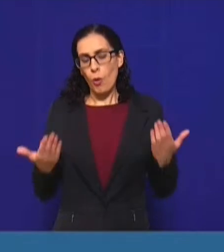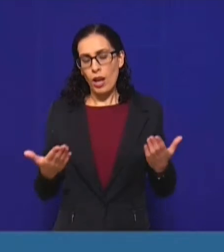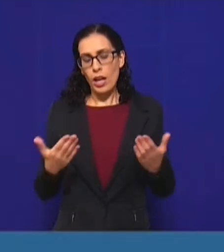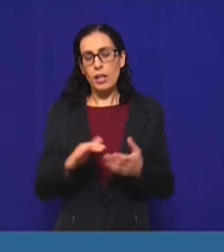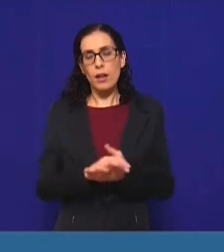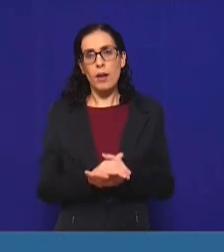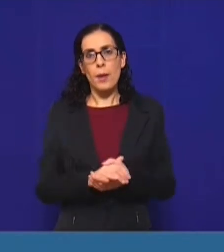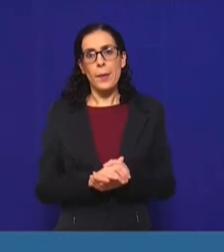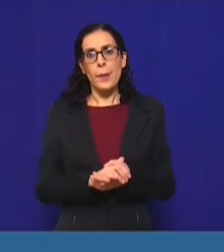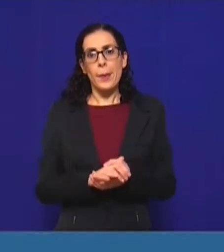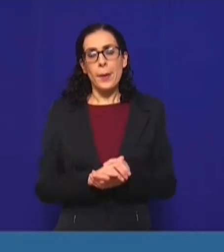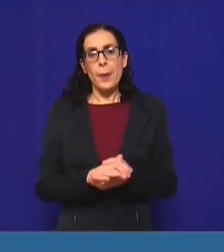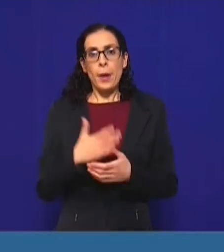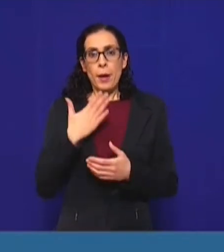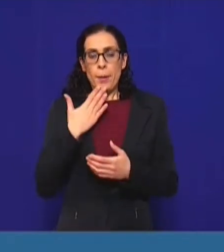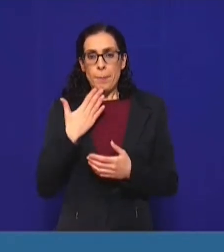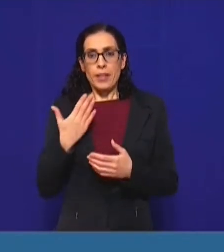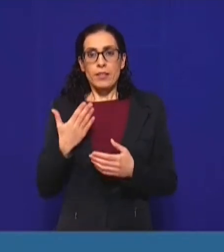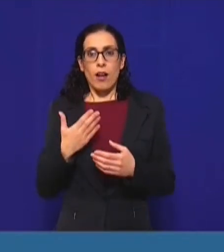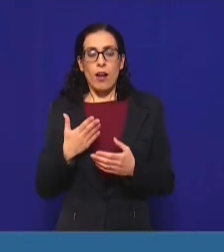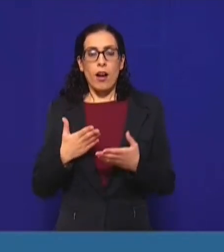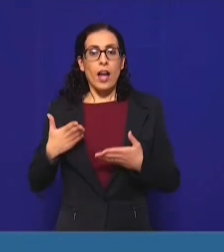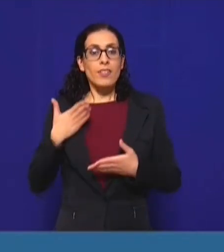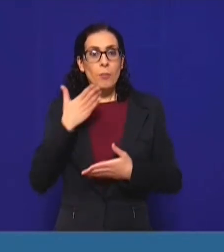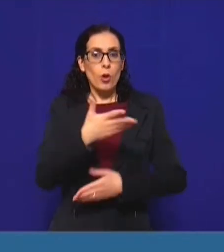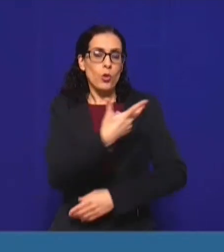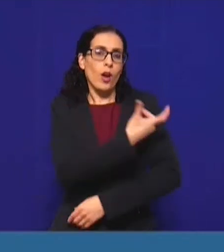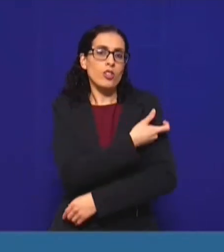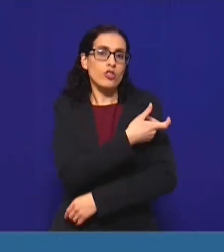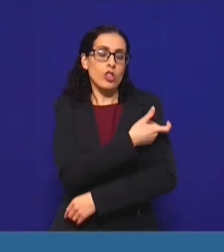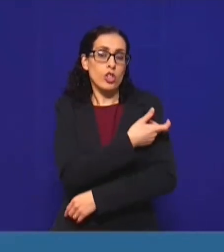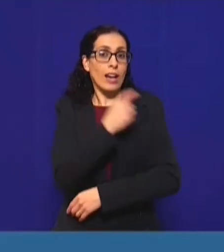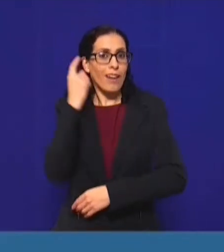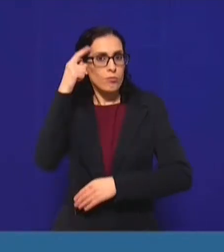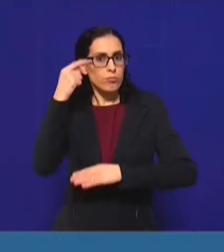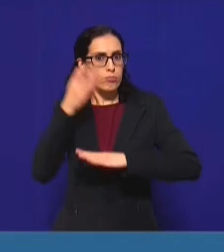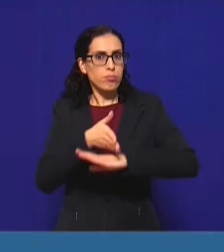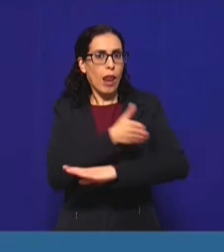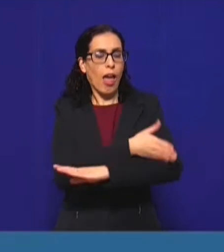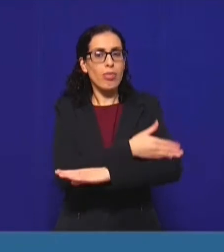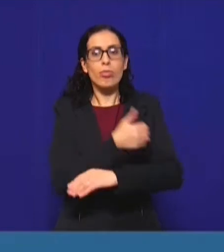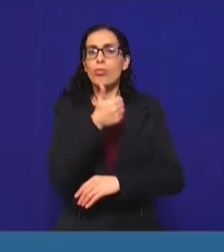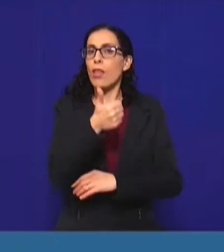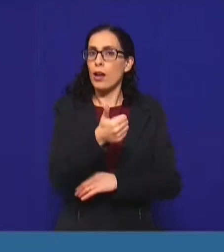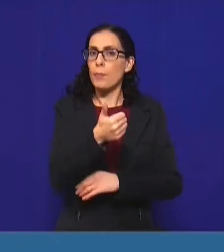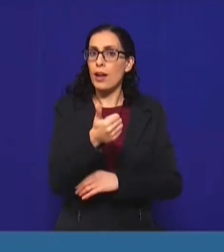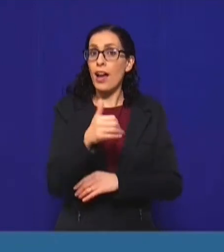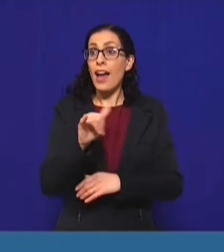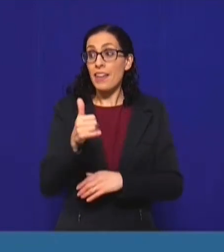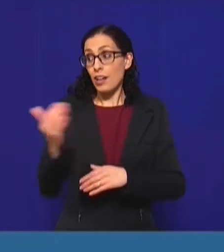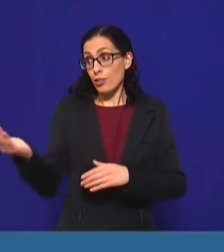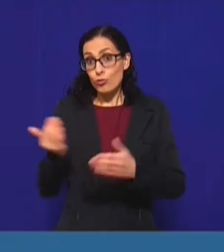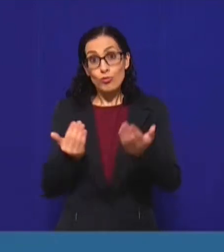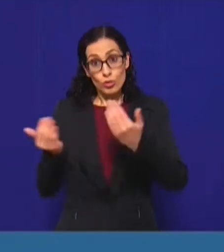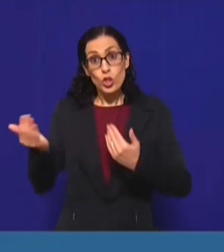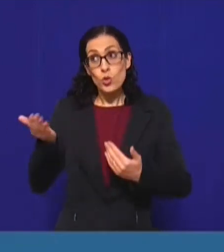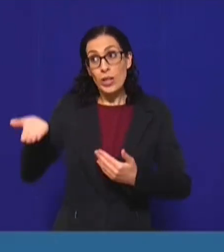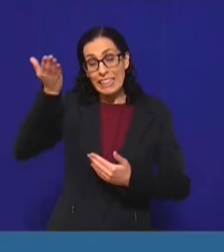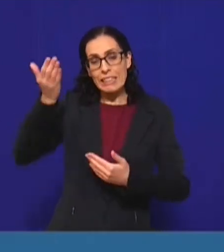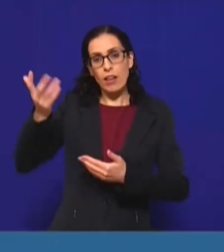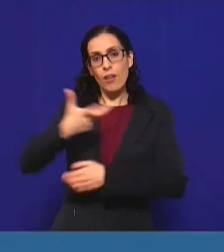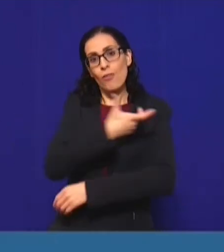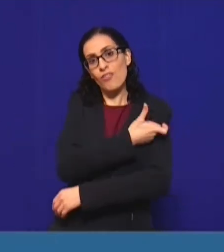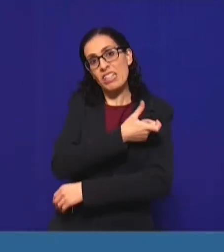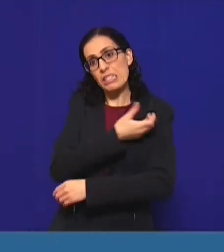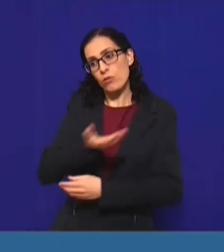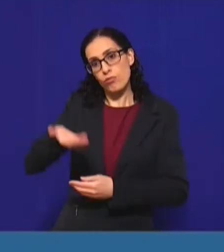inti dan ir-rollout li aħna kellna l-pjan tajjeb għalih, dan ir-rollout iżjed ma jiġu vaccines, iżjed ma jkollok vaccines li